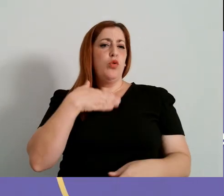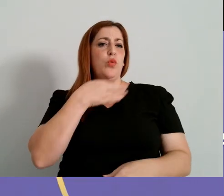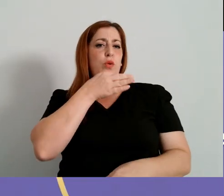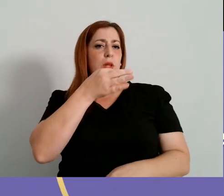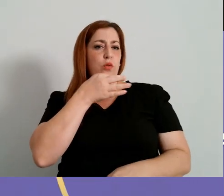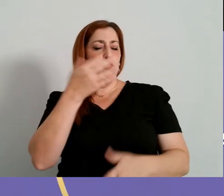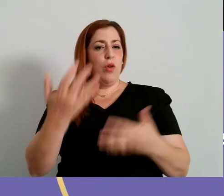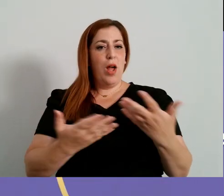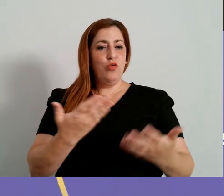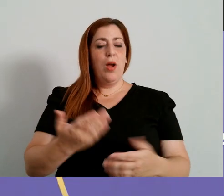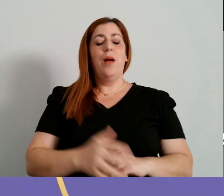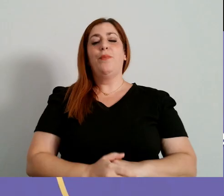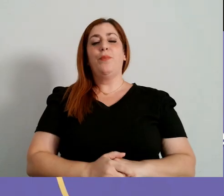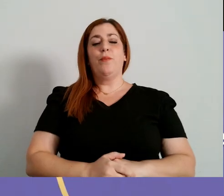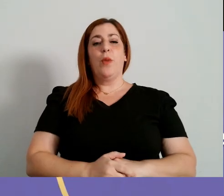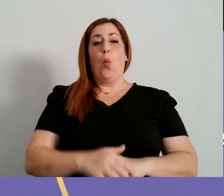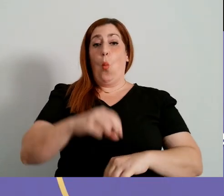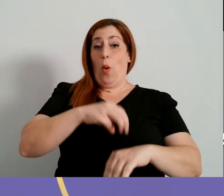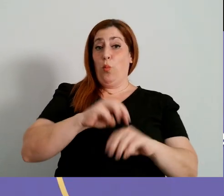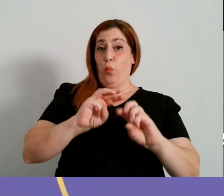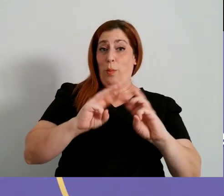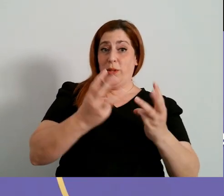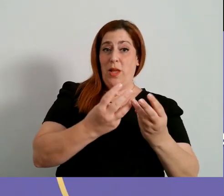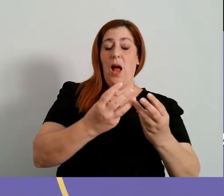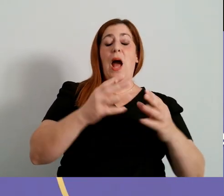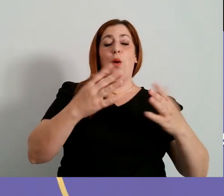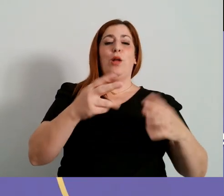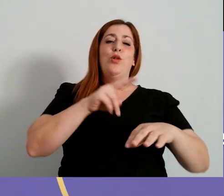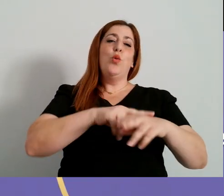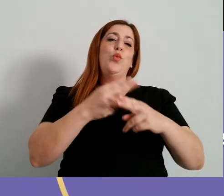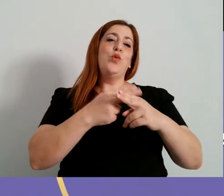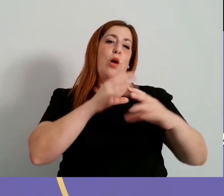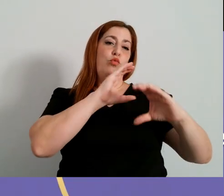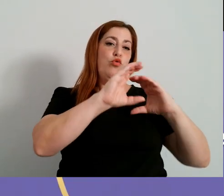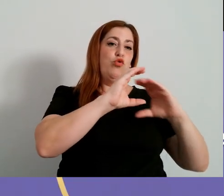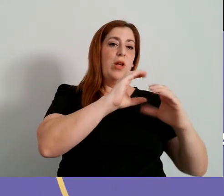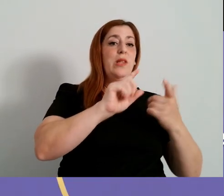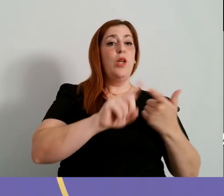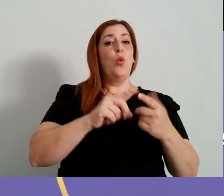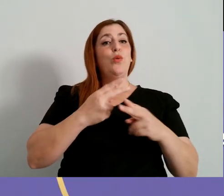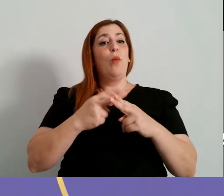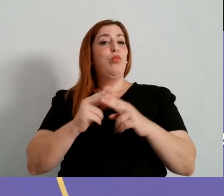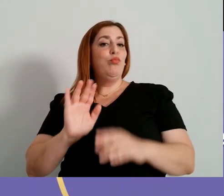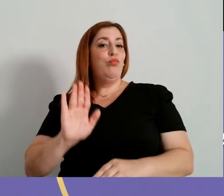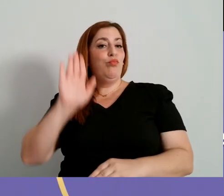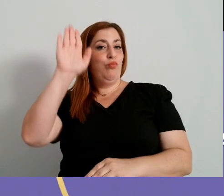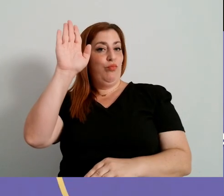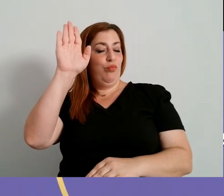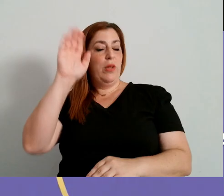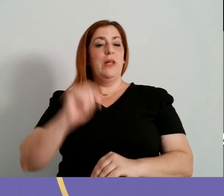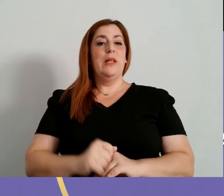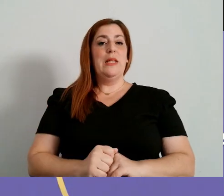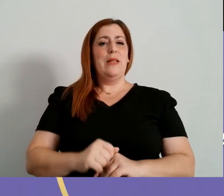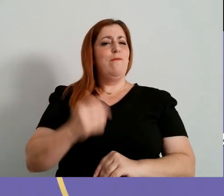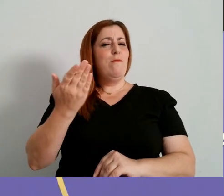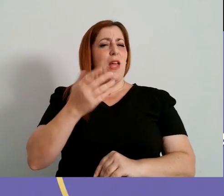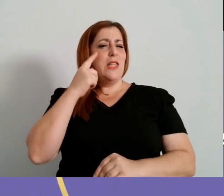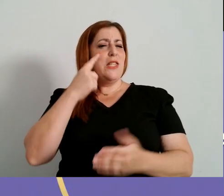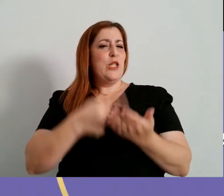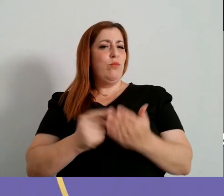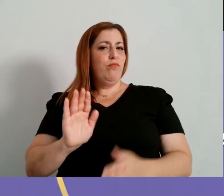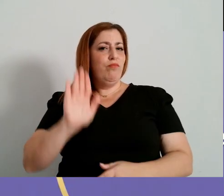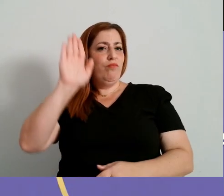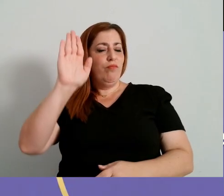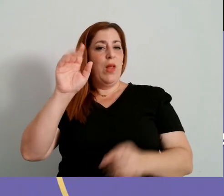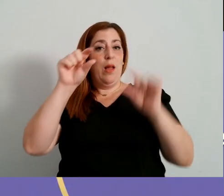difficulties or questions throughout the webinar, you can use the chat feature or you can raise your hand. The raise hand feature is on